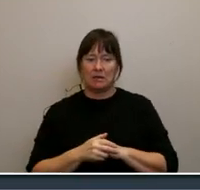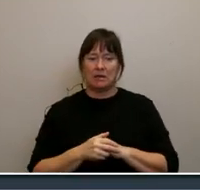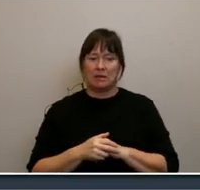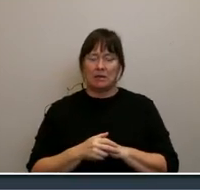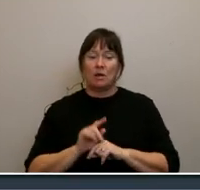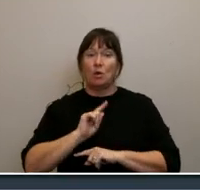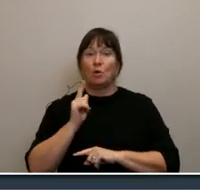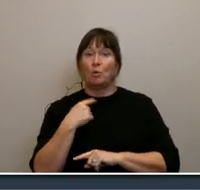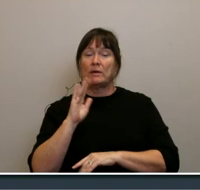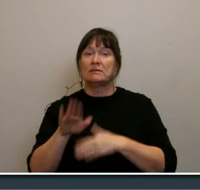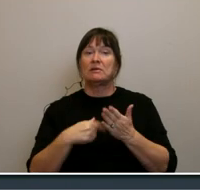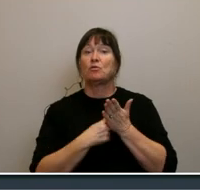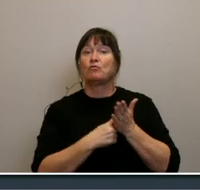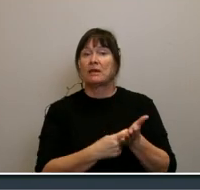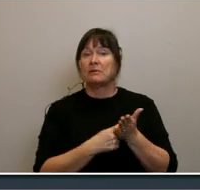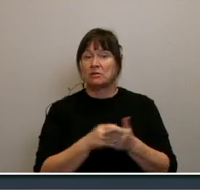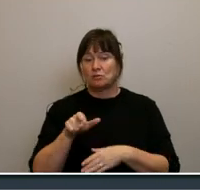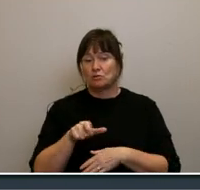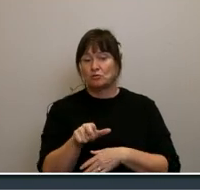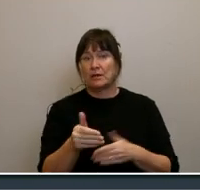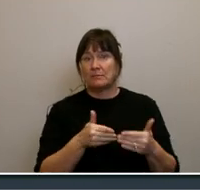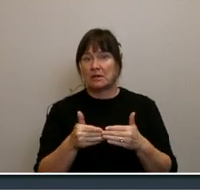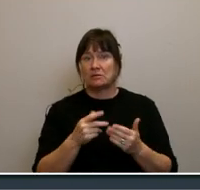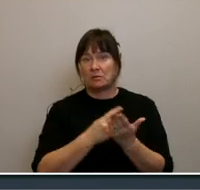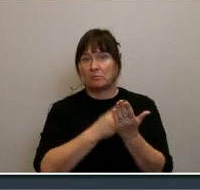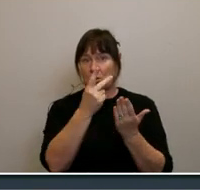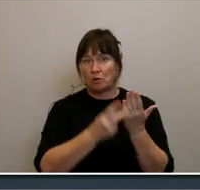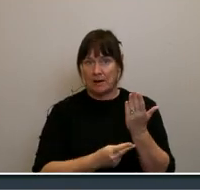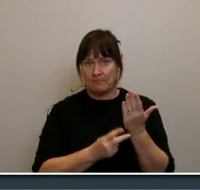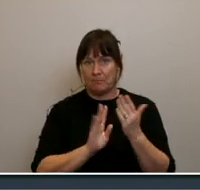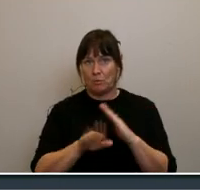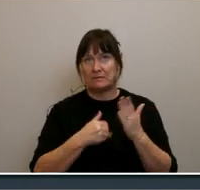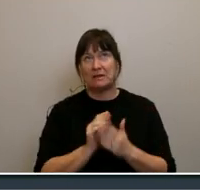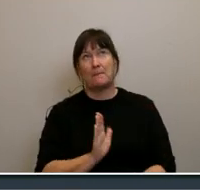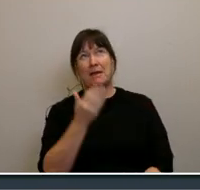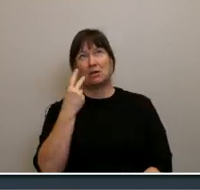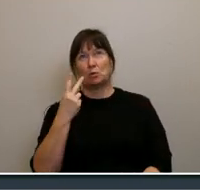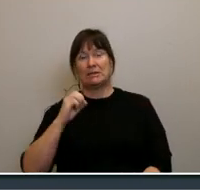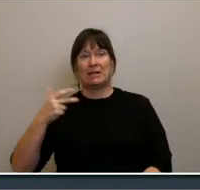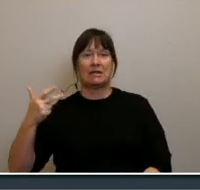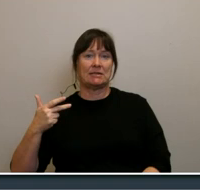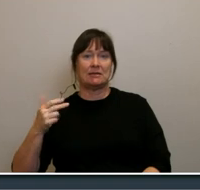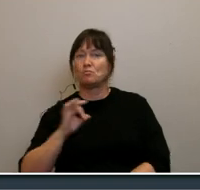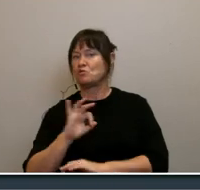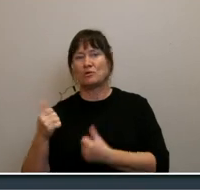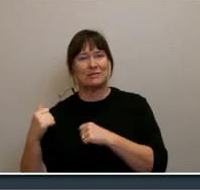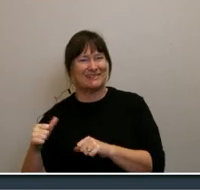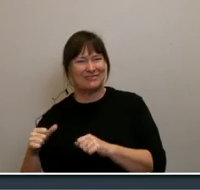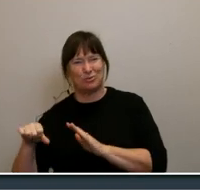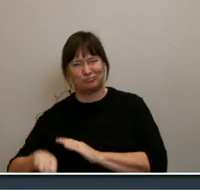Business submitted a recommendation on the street management program to the long-term plan back in 2018 and was